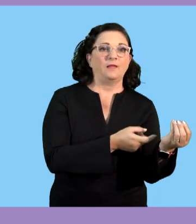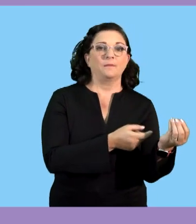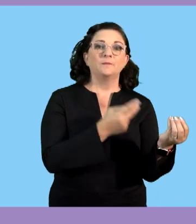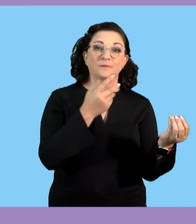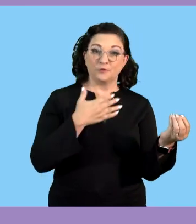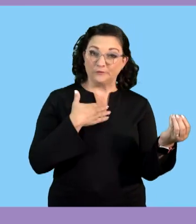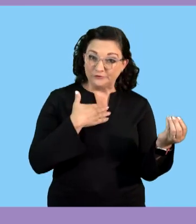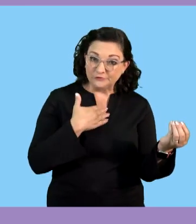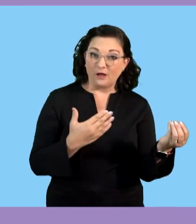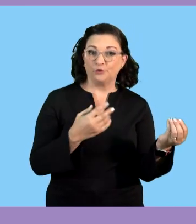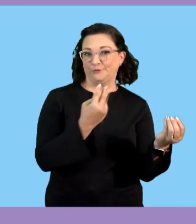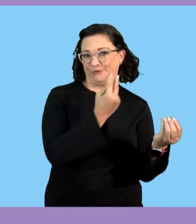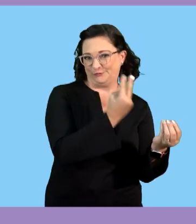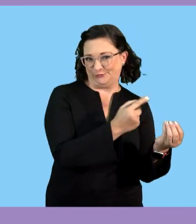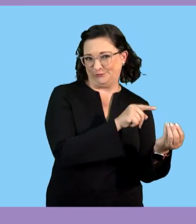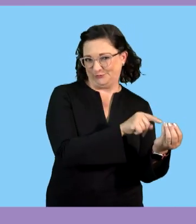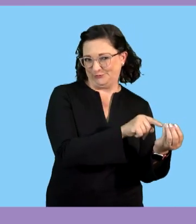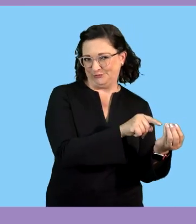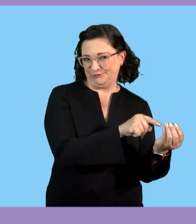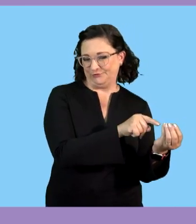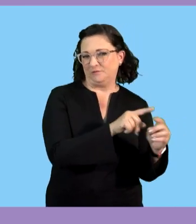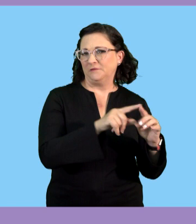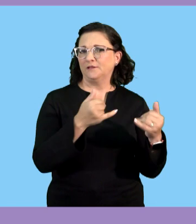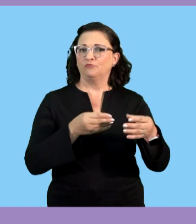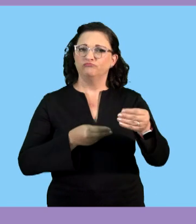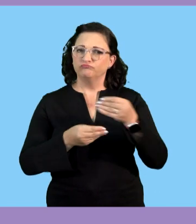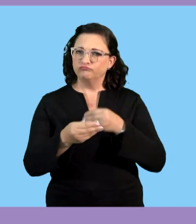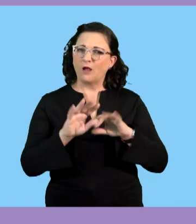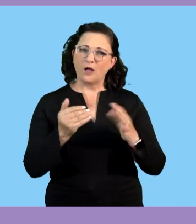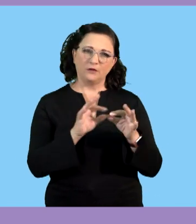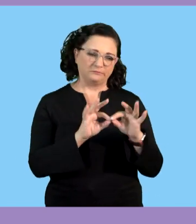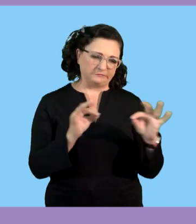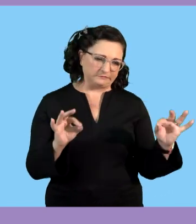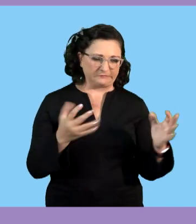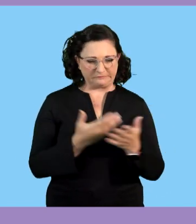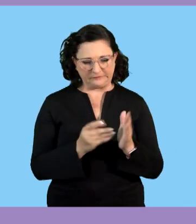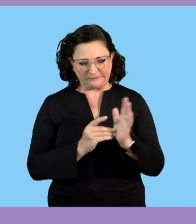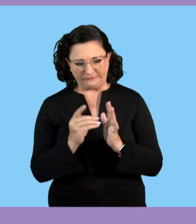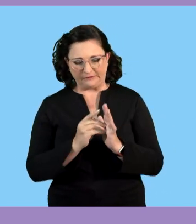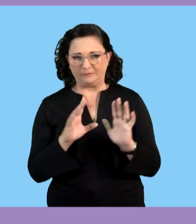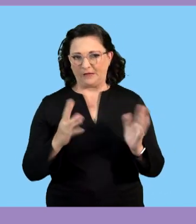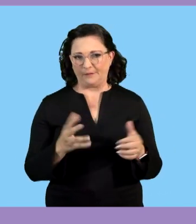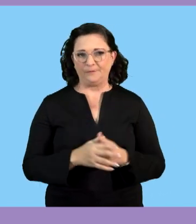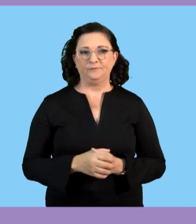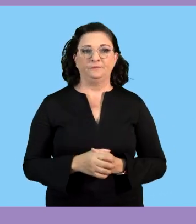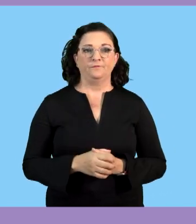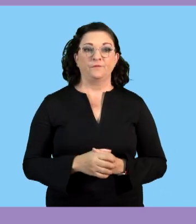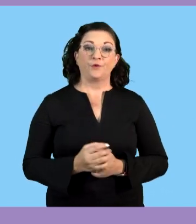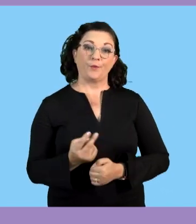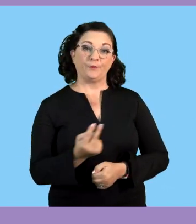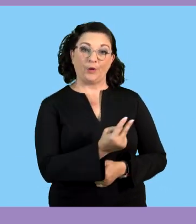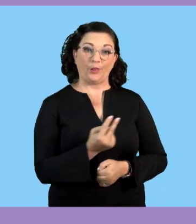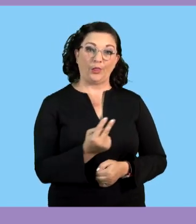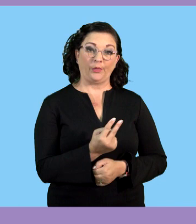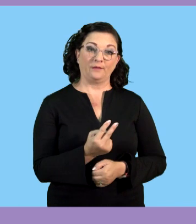the answer that we started with. But we need to see how an equation is developed. Then from